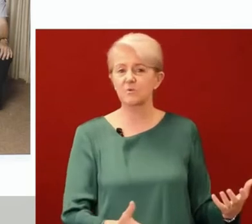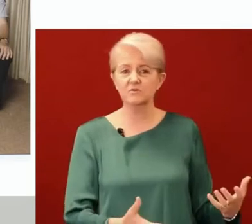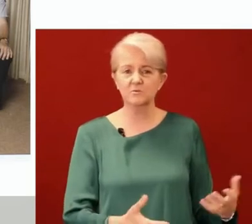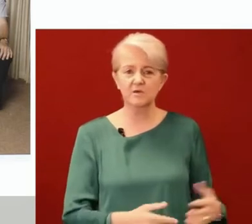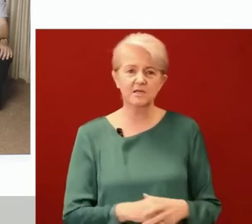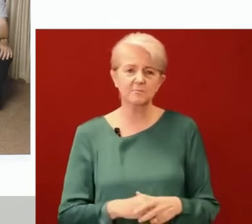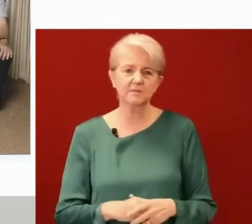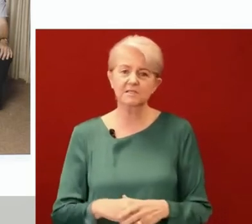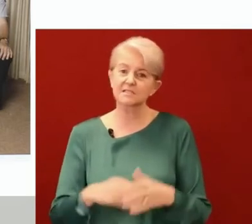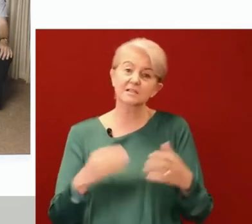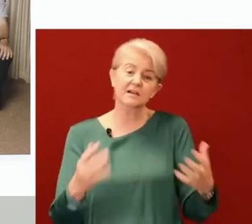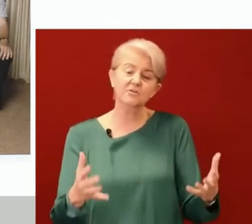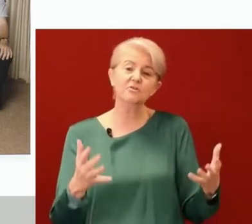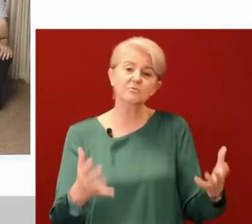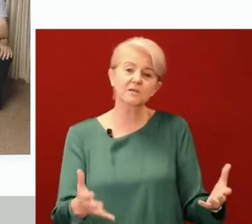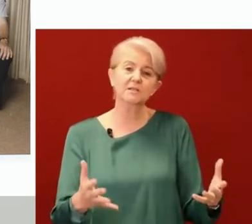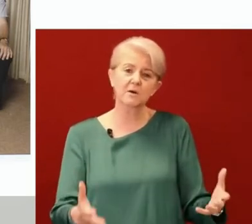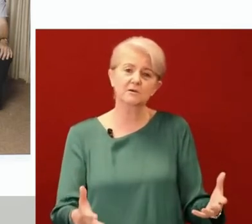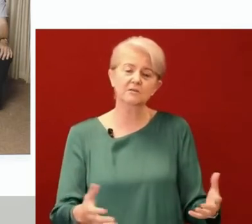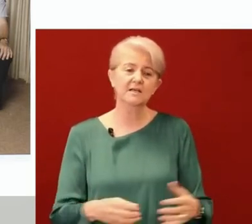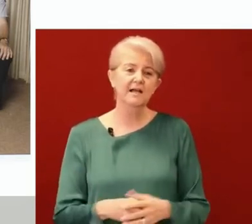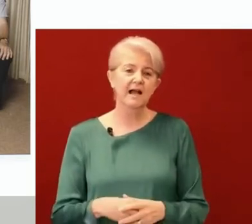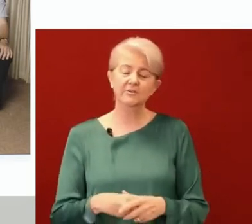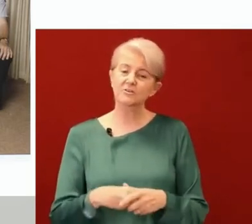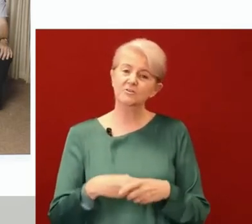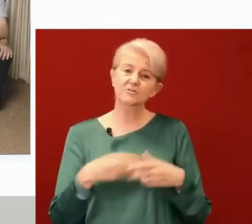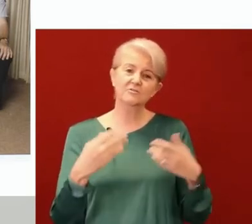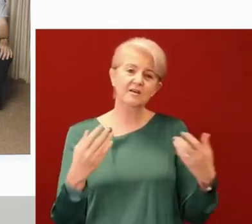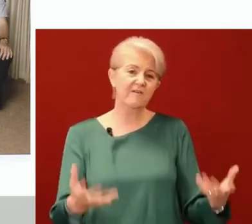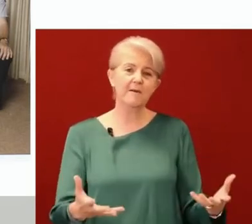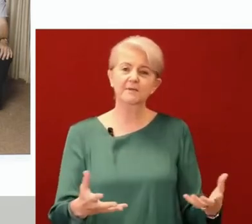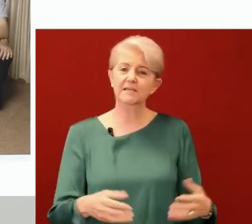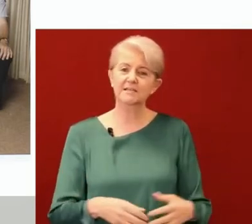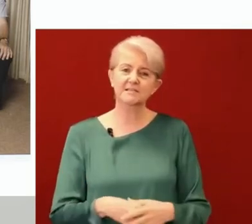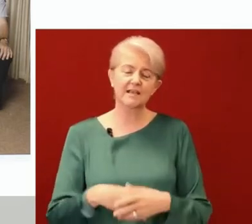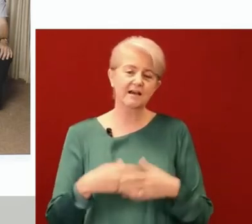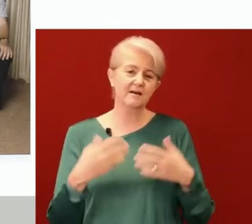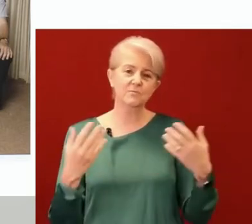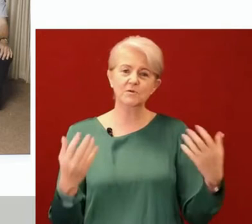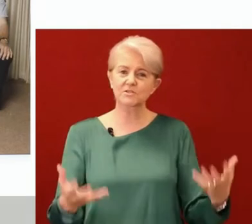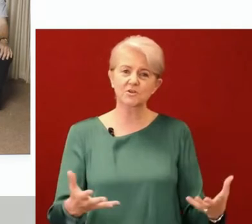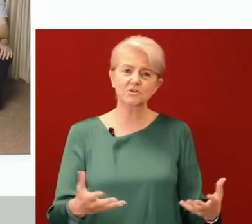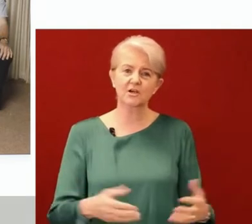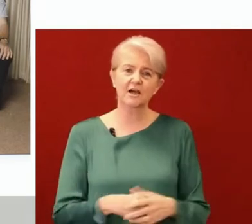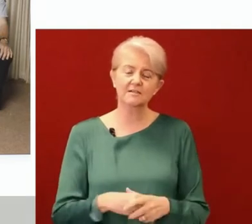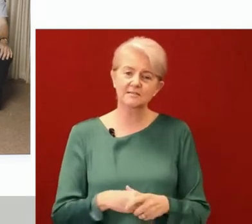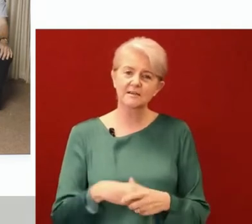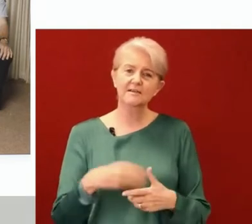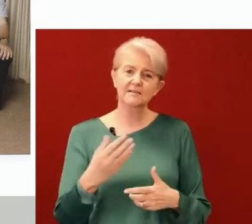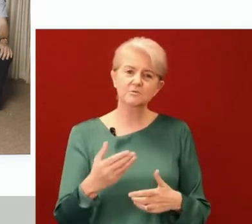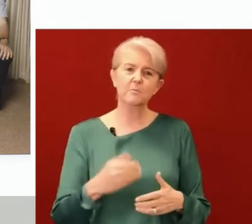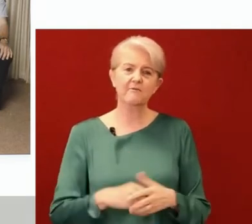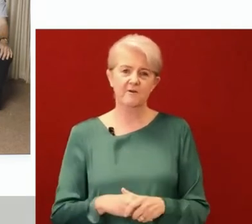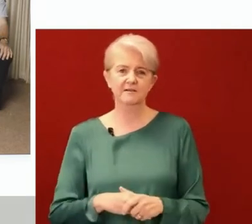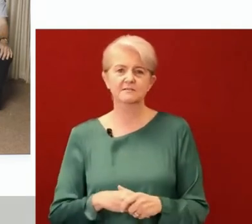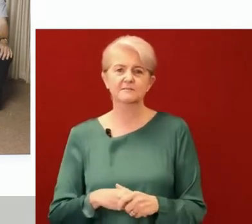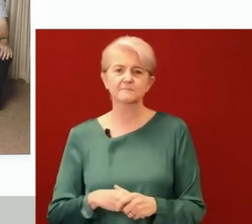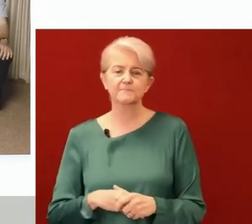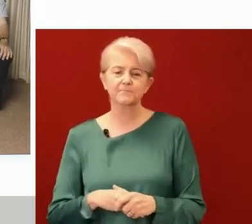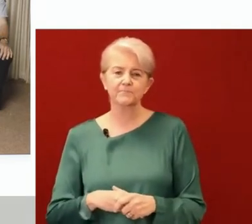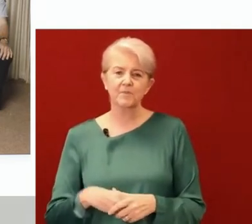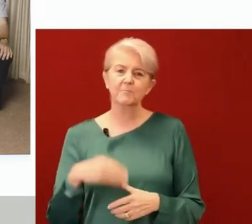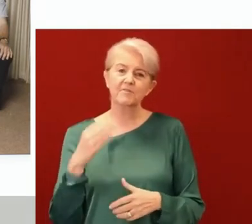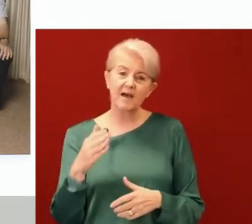met whilst working in policing, that I knew really well. I knew their families, we socialised. These were my